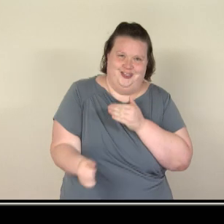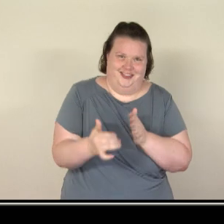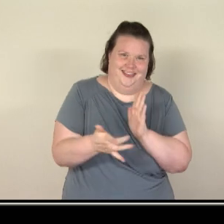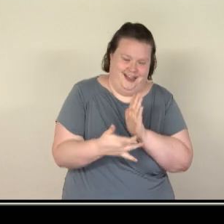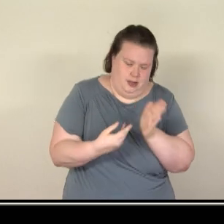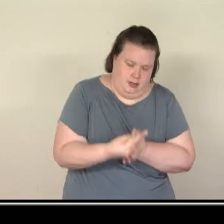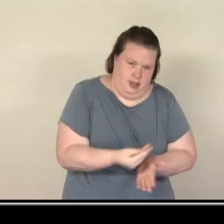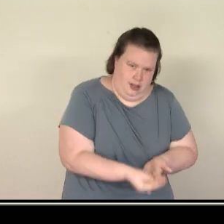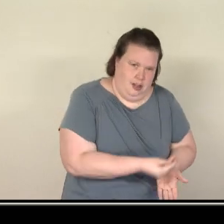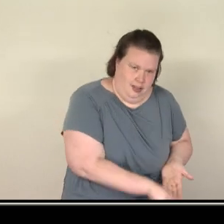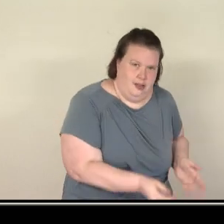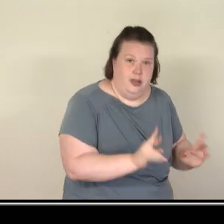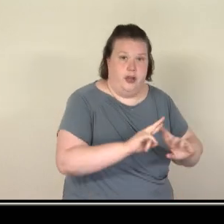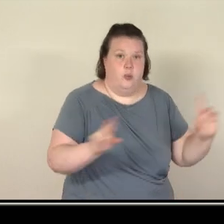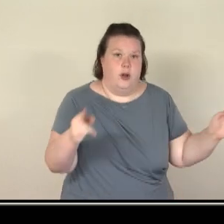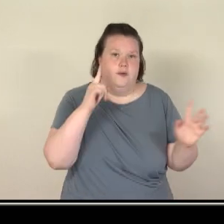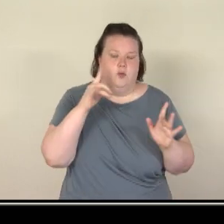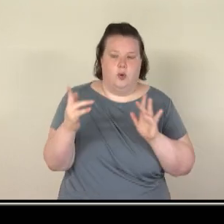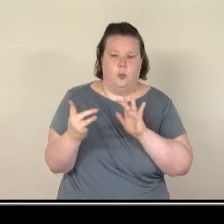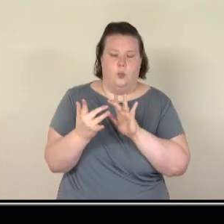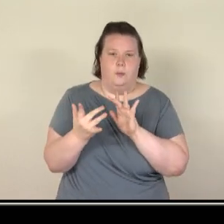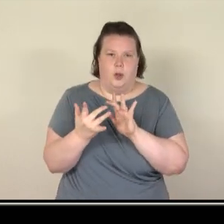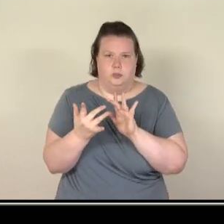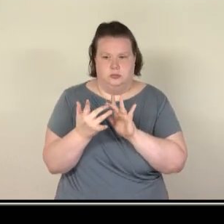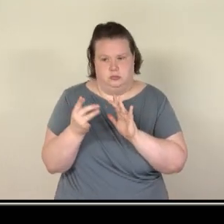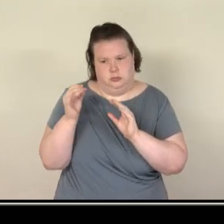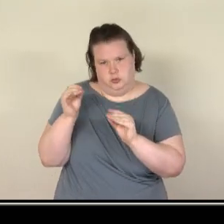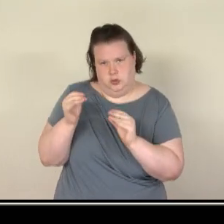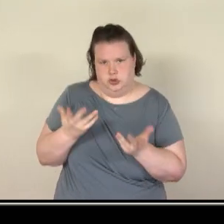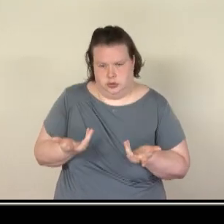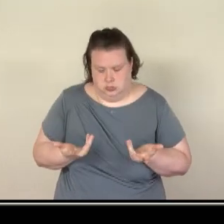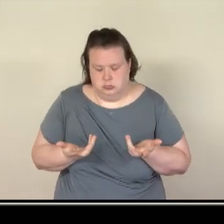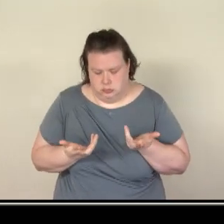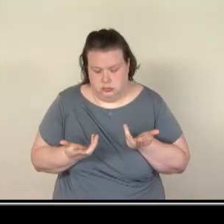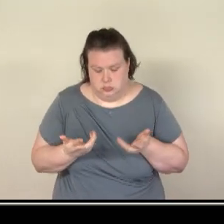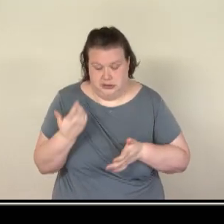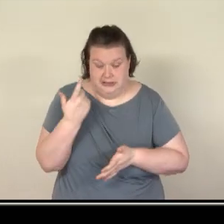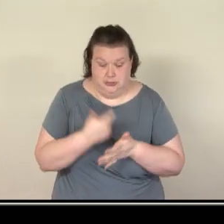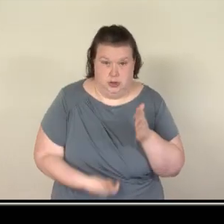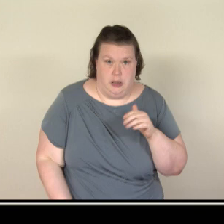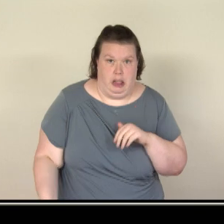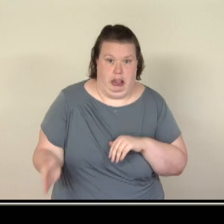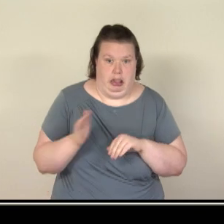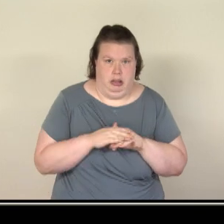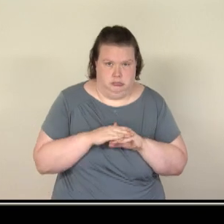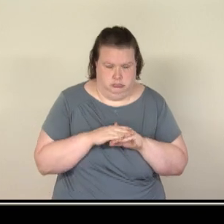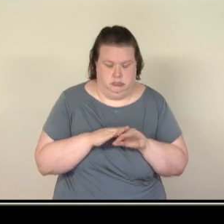summer, getting ready for remote instruction. So our expenditures were up a lot that year.